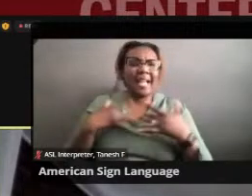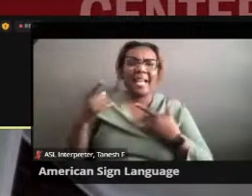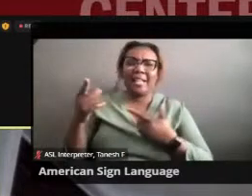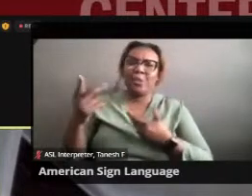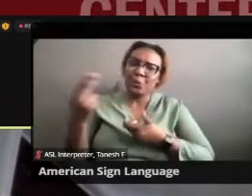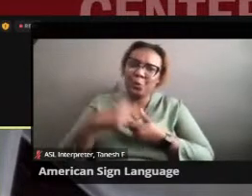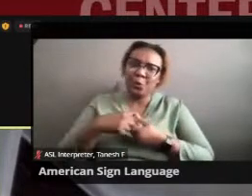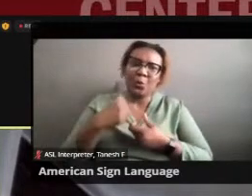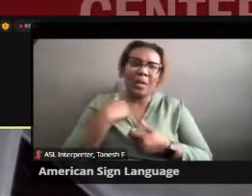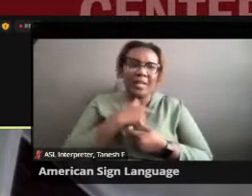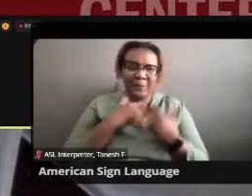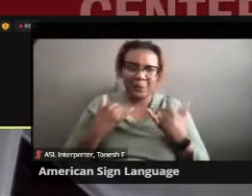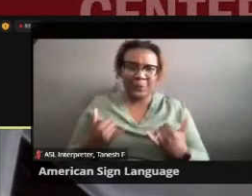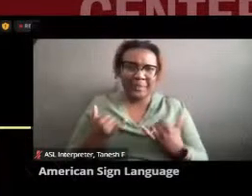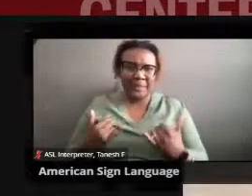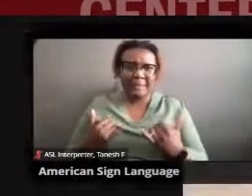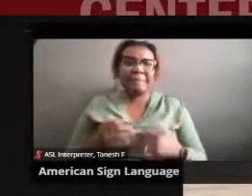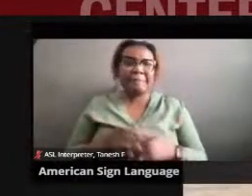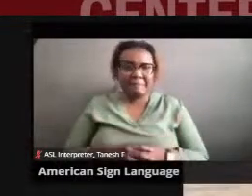us a word.